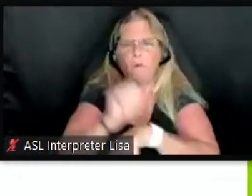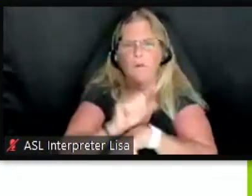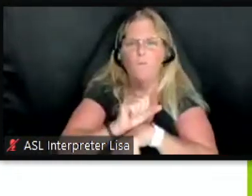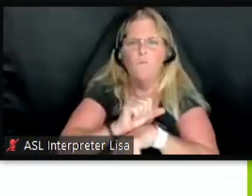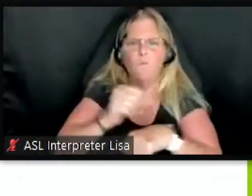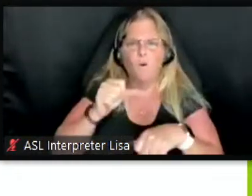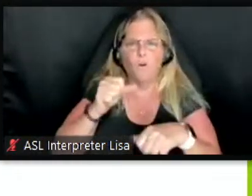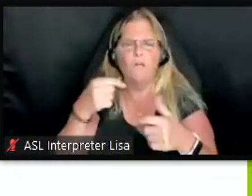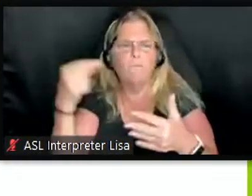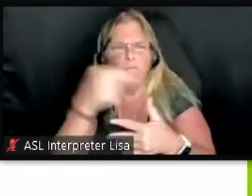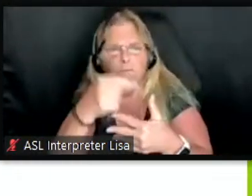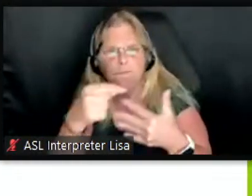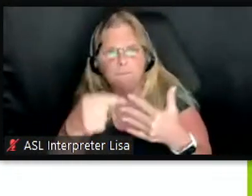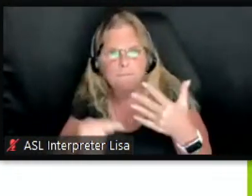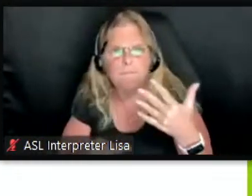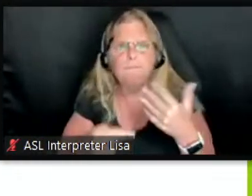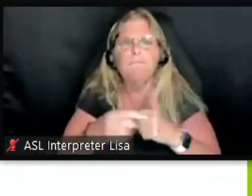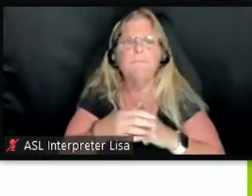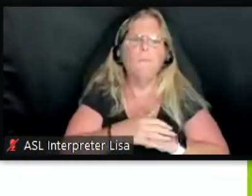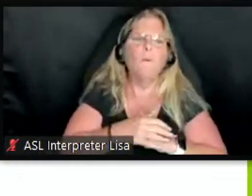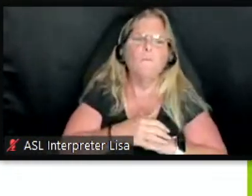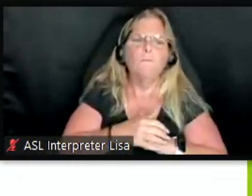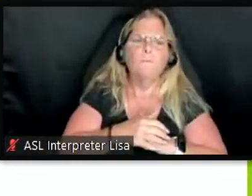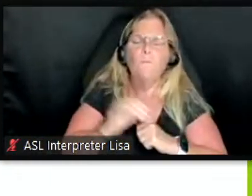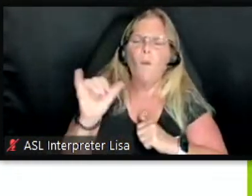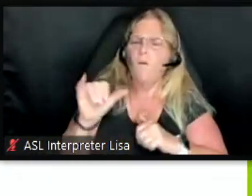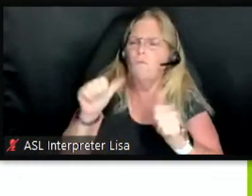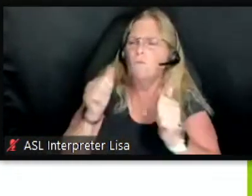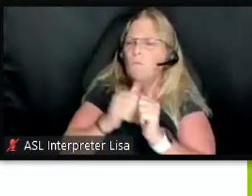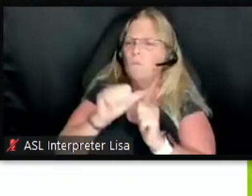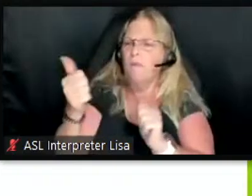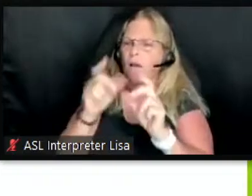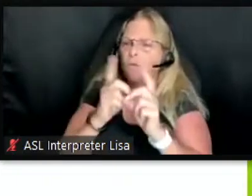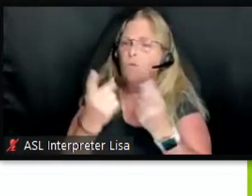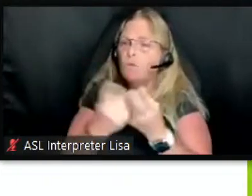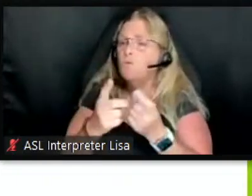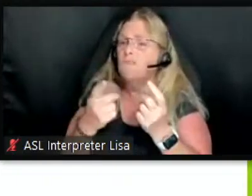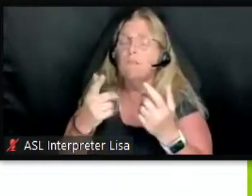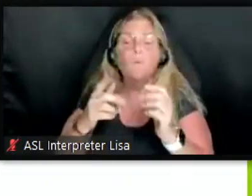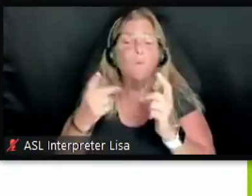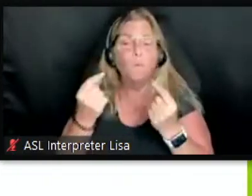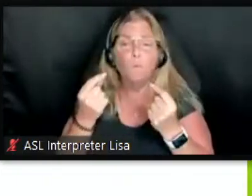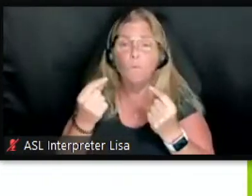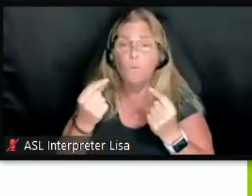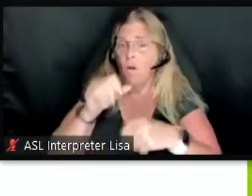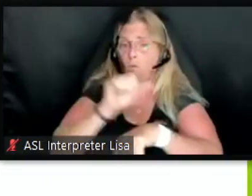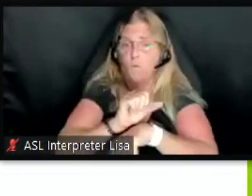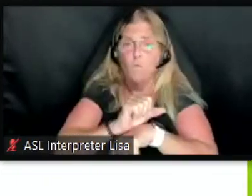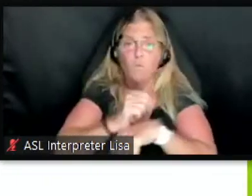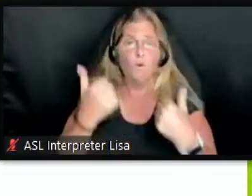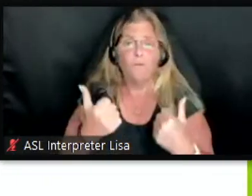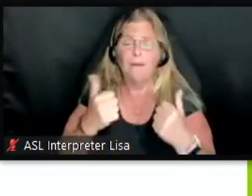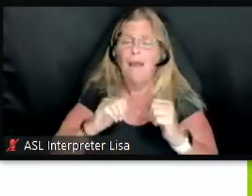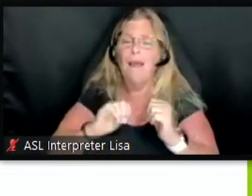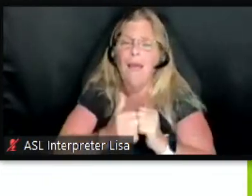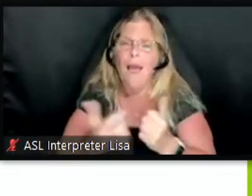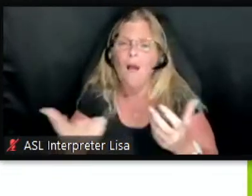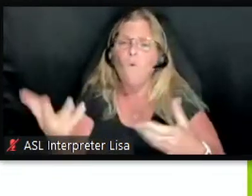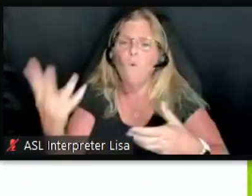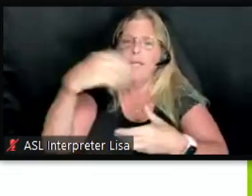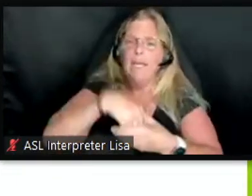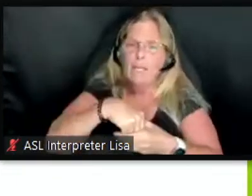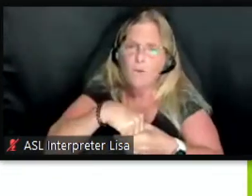in other divisions to address the blueprint is we're currently working on an inclusive guide for general and